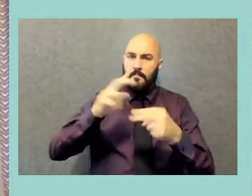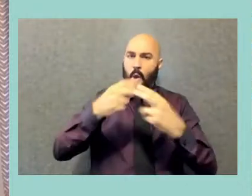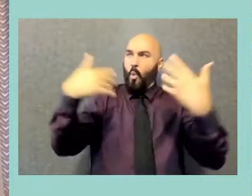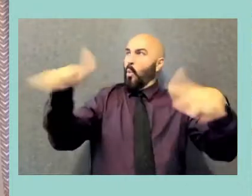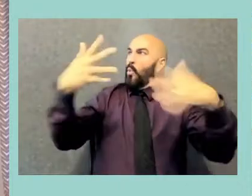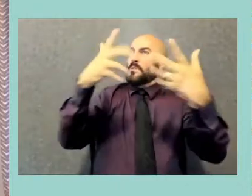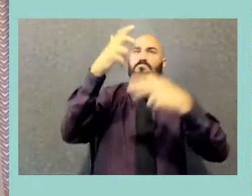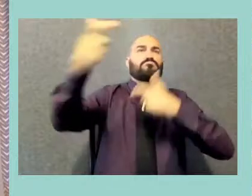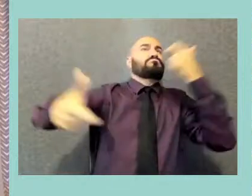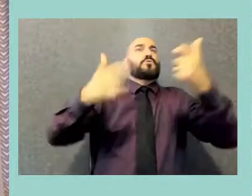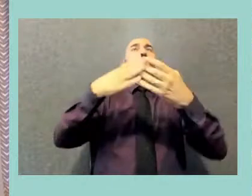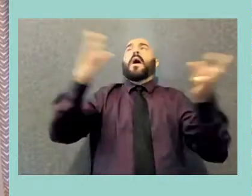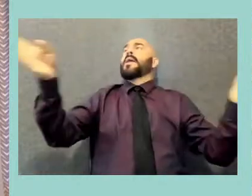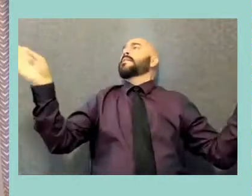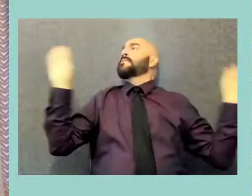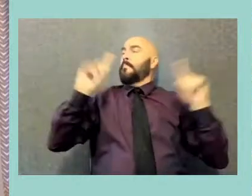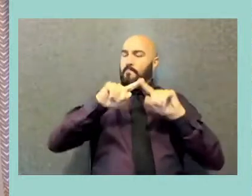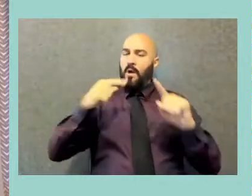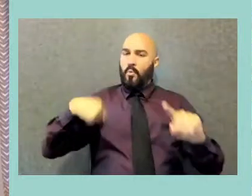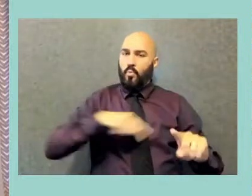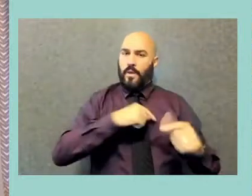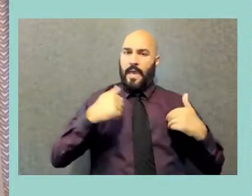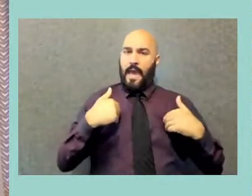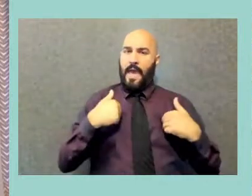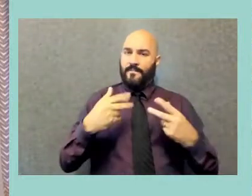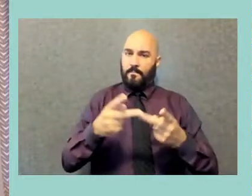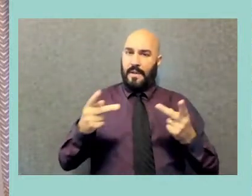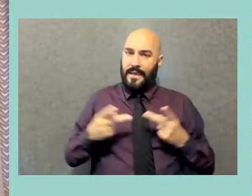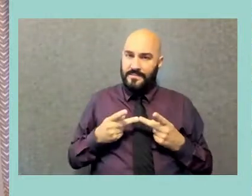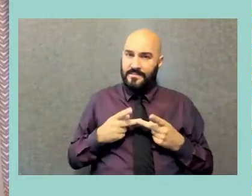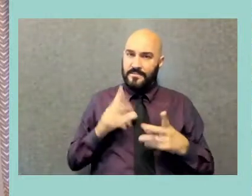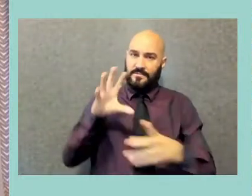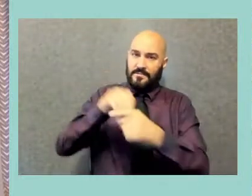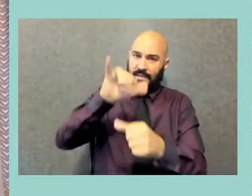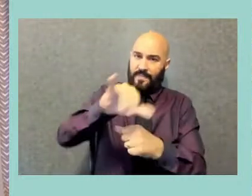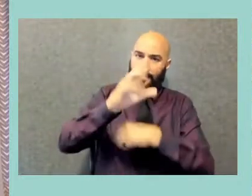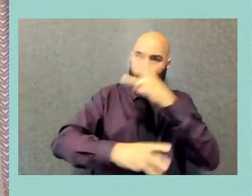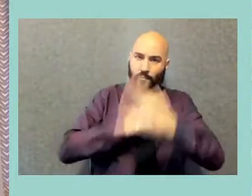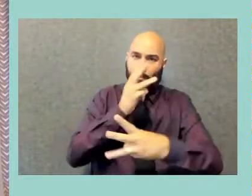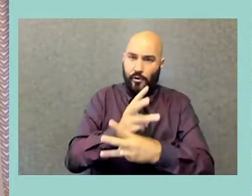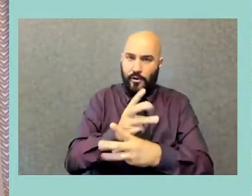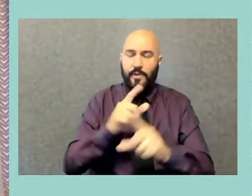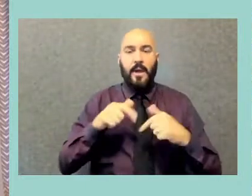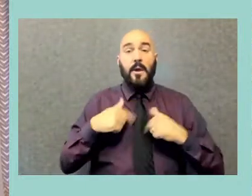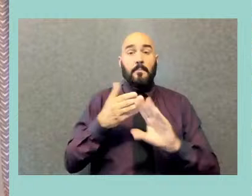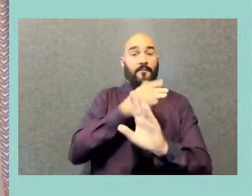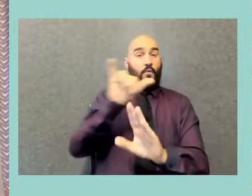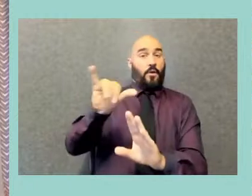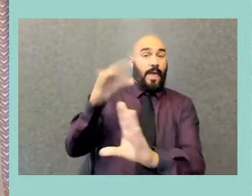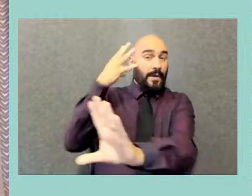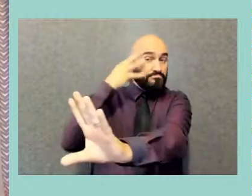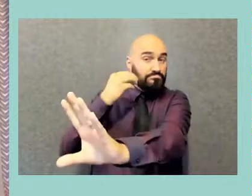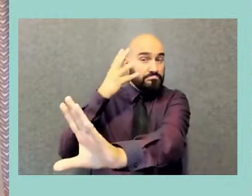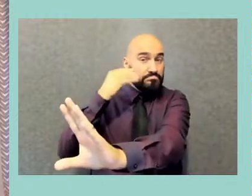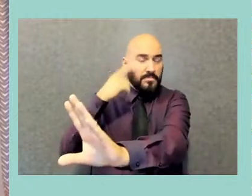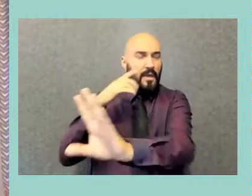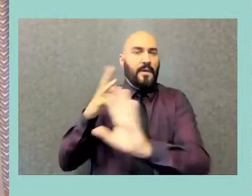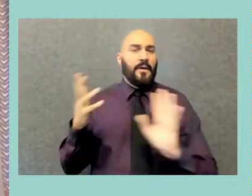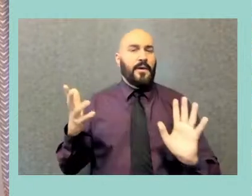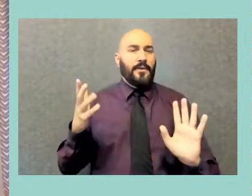Prior to leading this worship, I had thought that the height of my individual spirituality was in attending